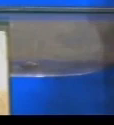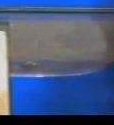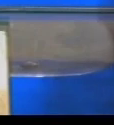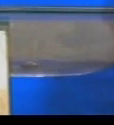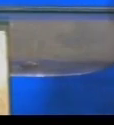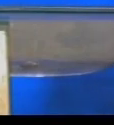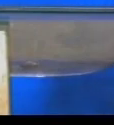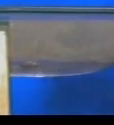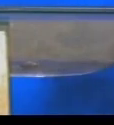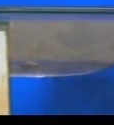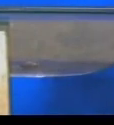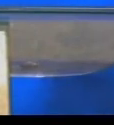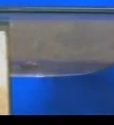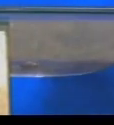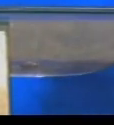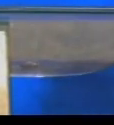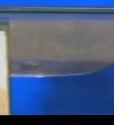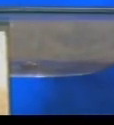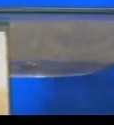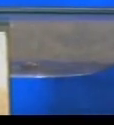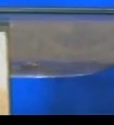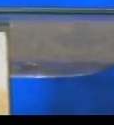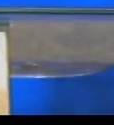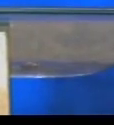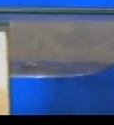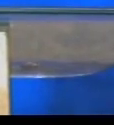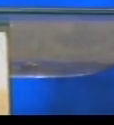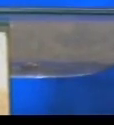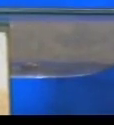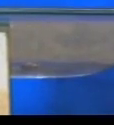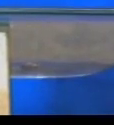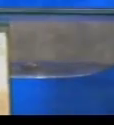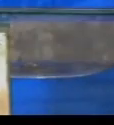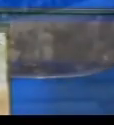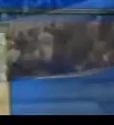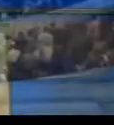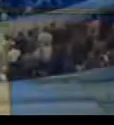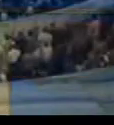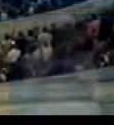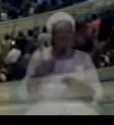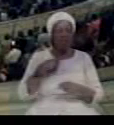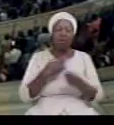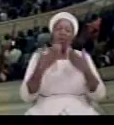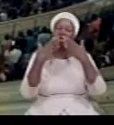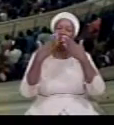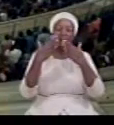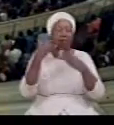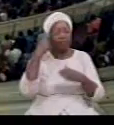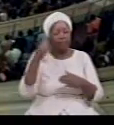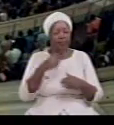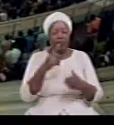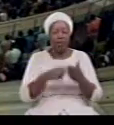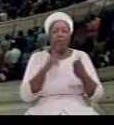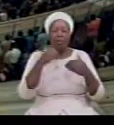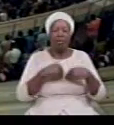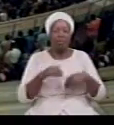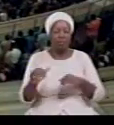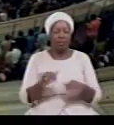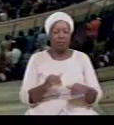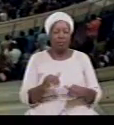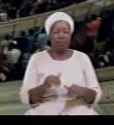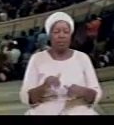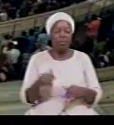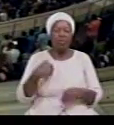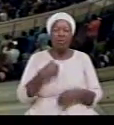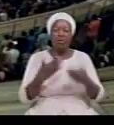Let's pray together. Father, we do bless your name. We thank you for what you've done. We thank